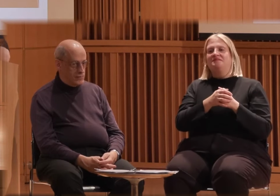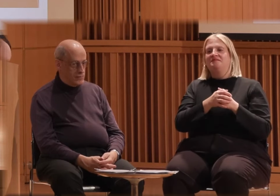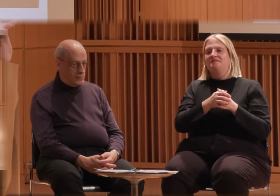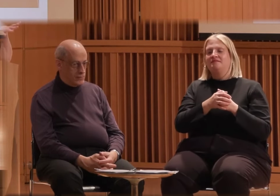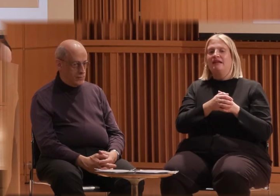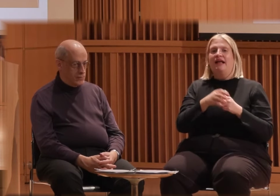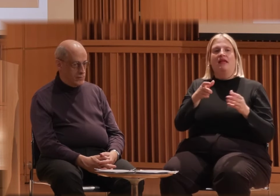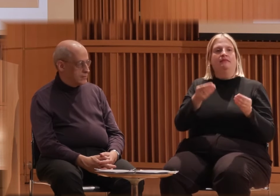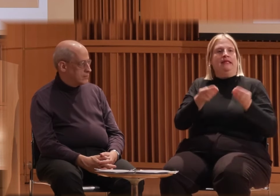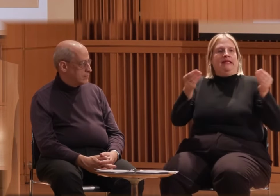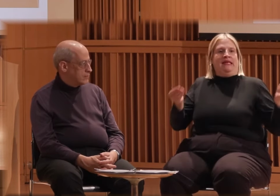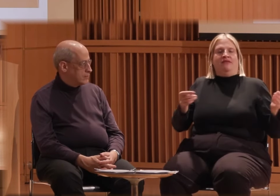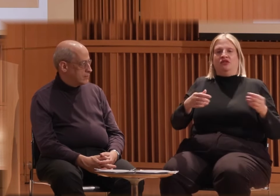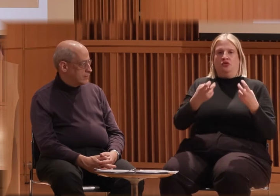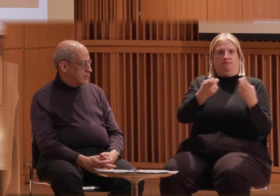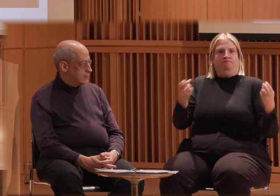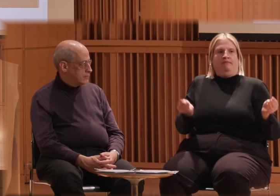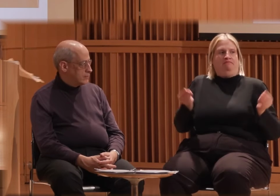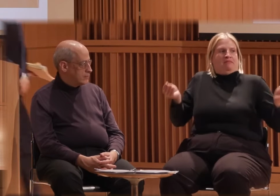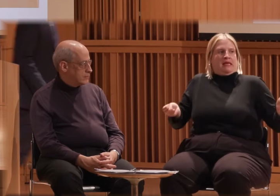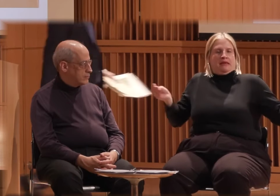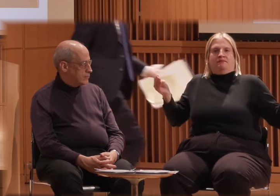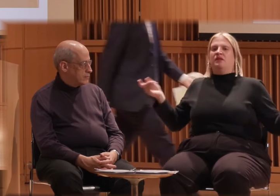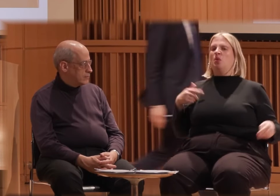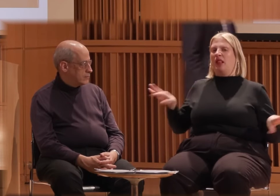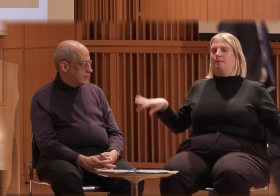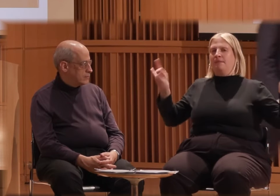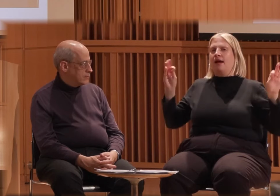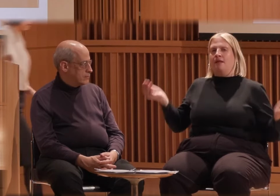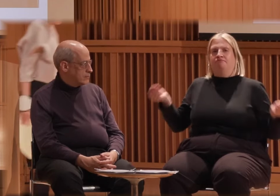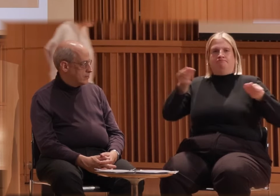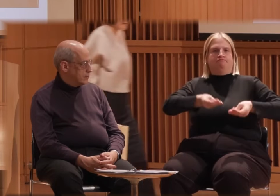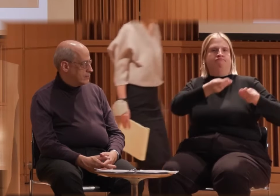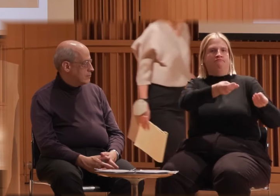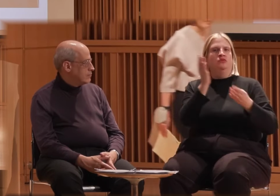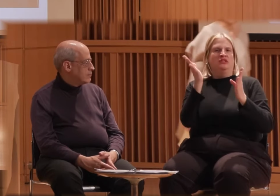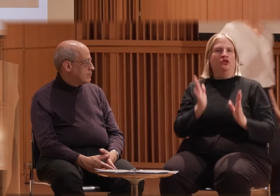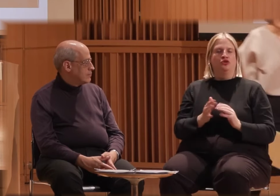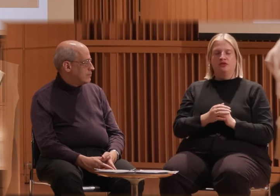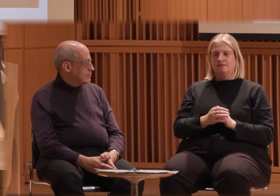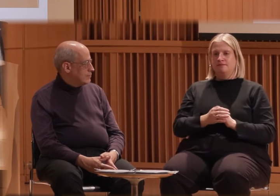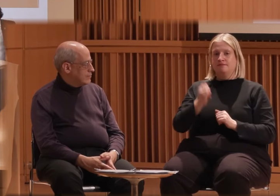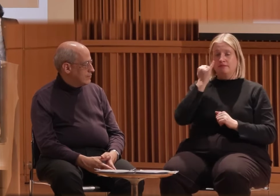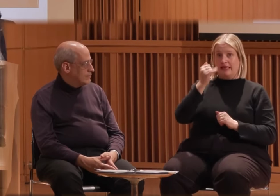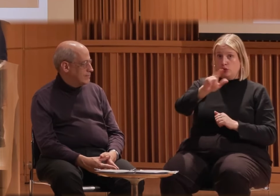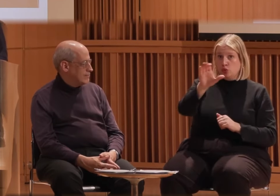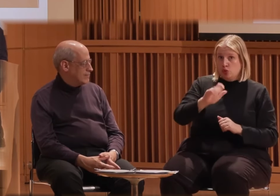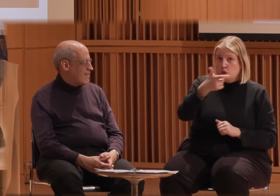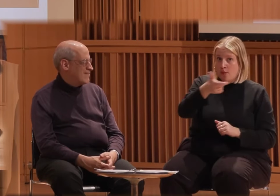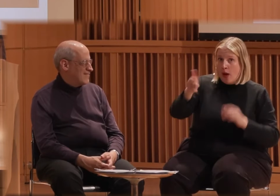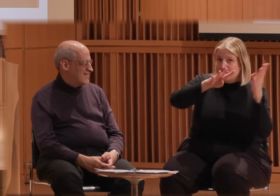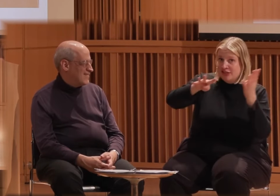then pass it to either end of the aisle where we'll pick it up for the speakers. And if you're watching via Zoom